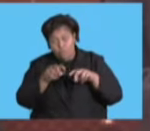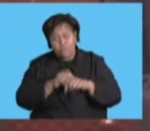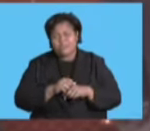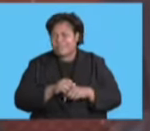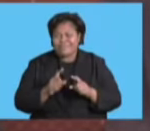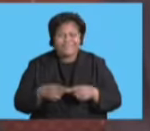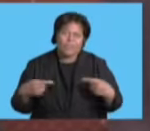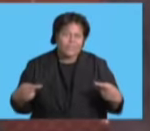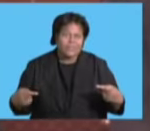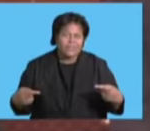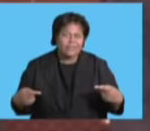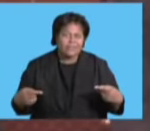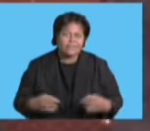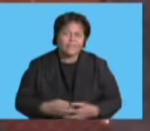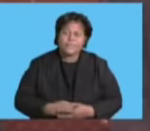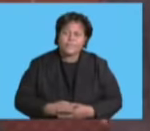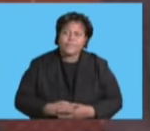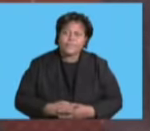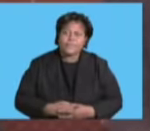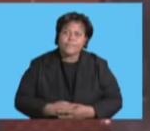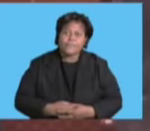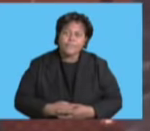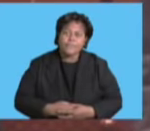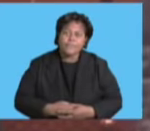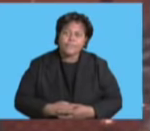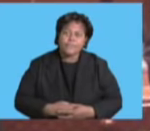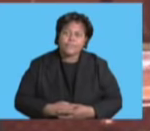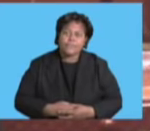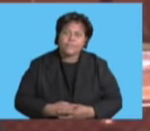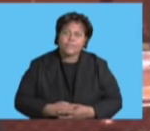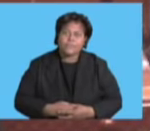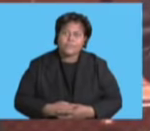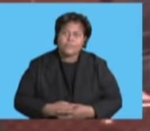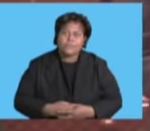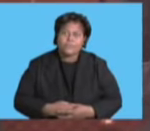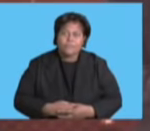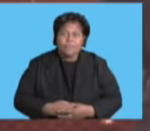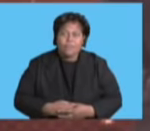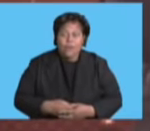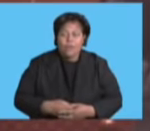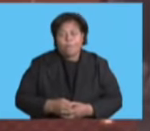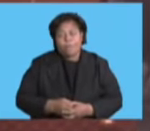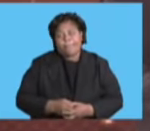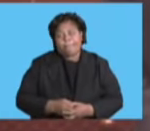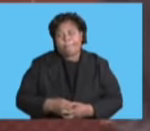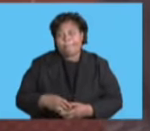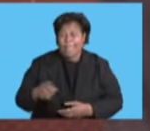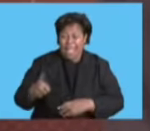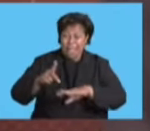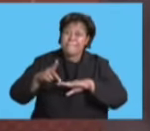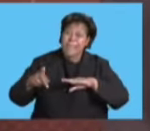otherwise. On the other side of the coin, Parliament has made